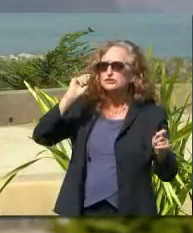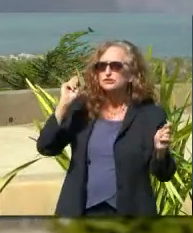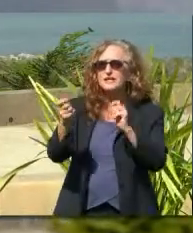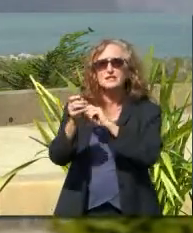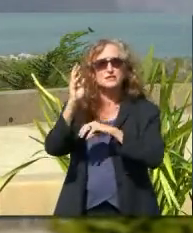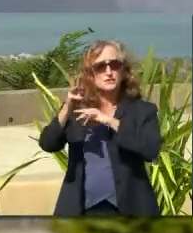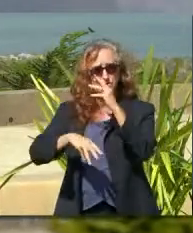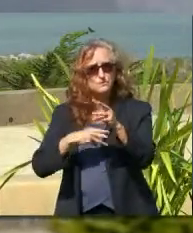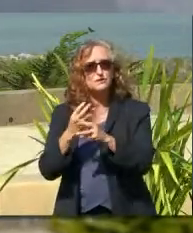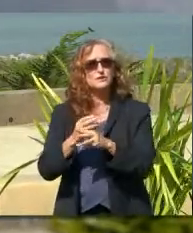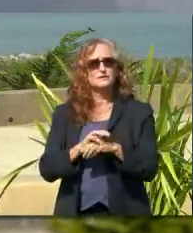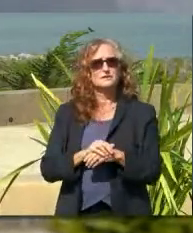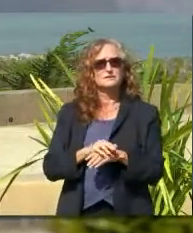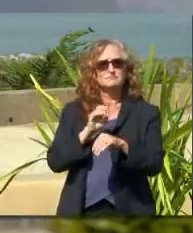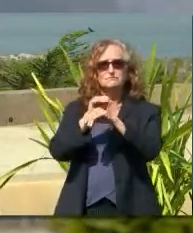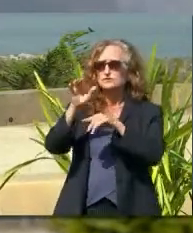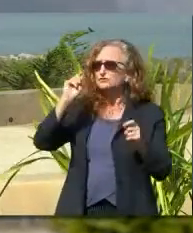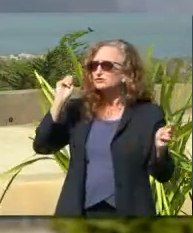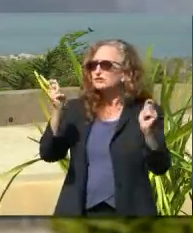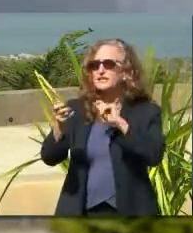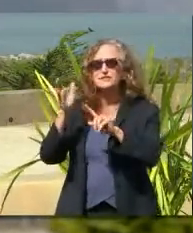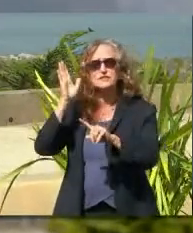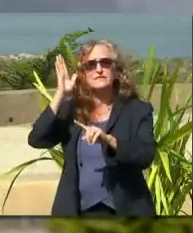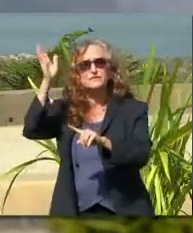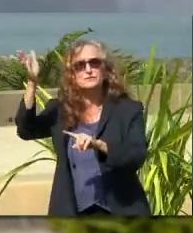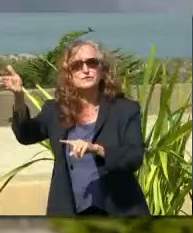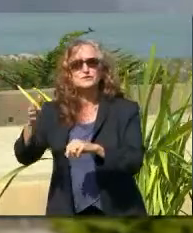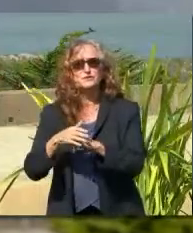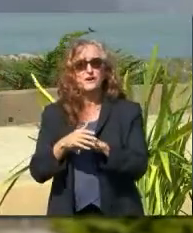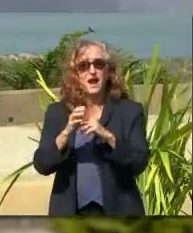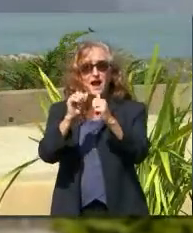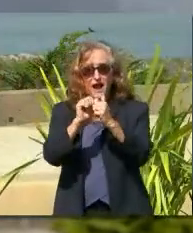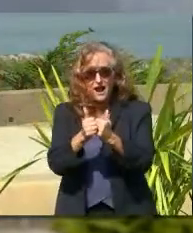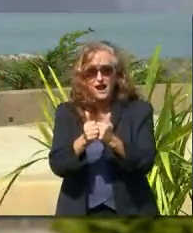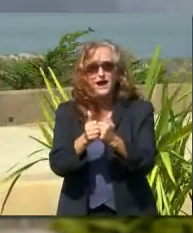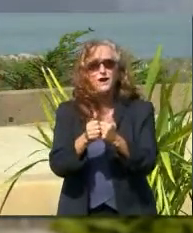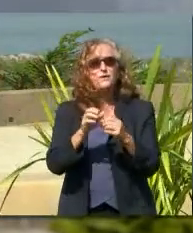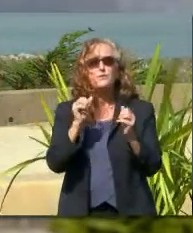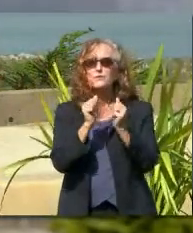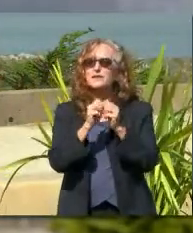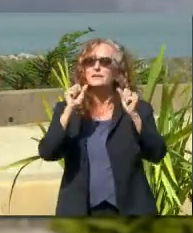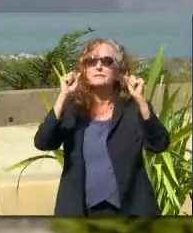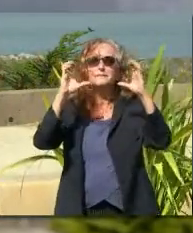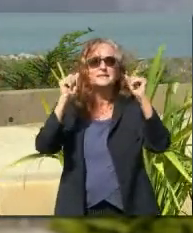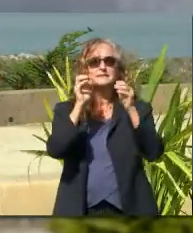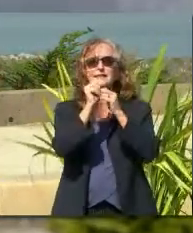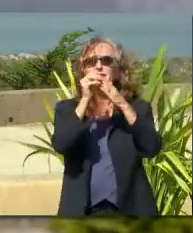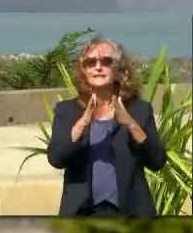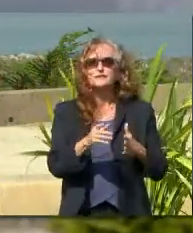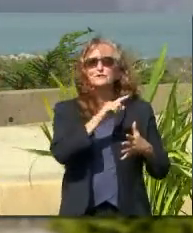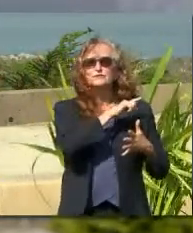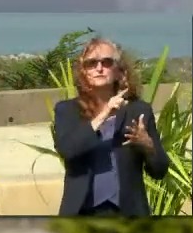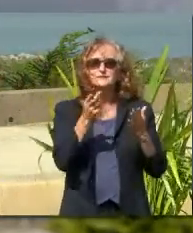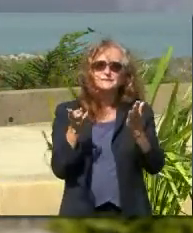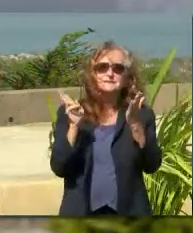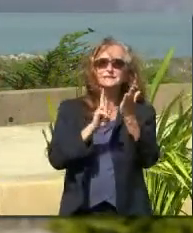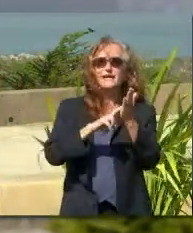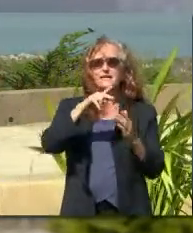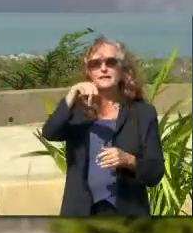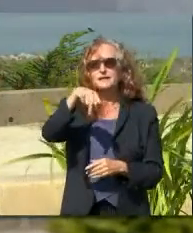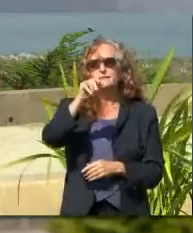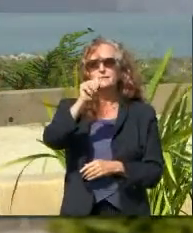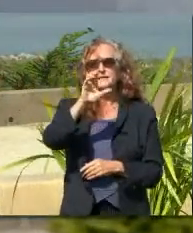future. And how we make that so is incredible leaders like the ones we have today, signing the Pacific